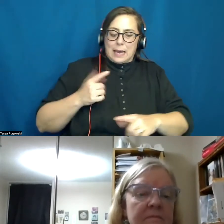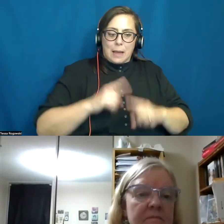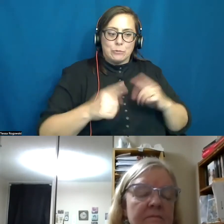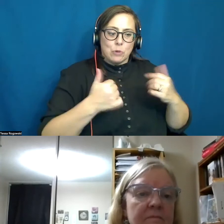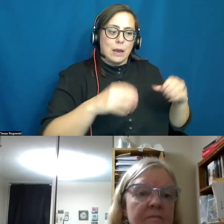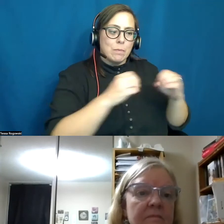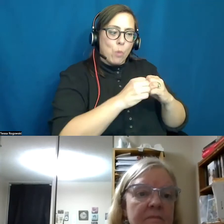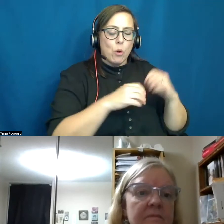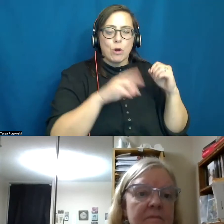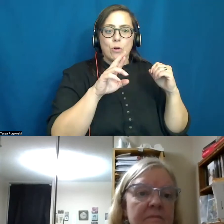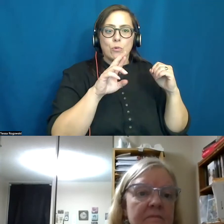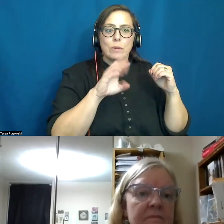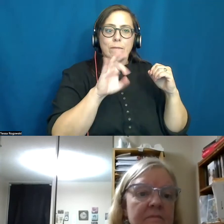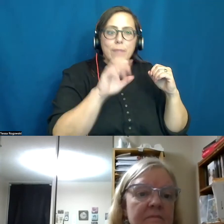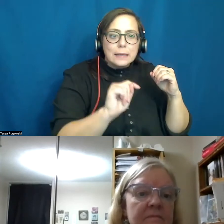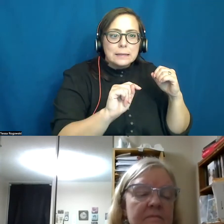my,